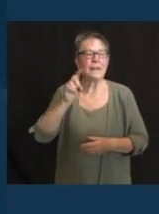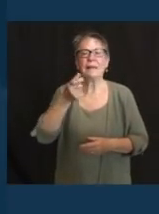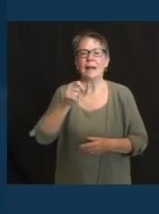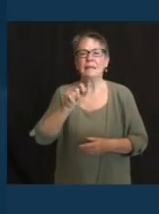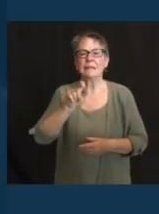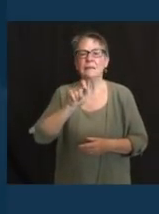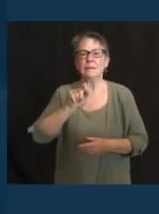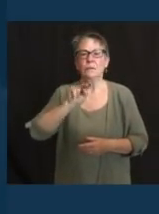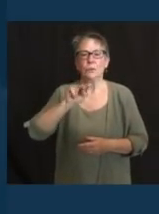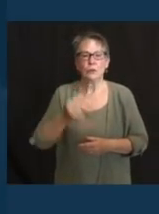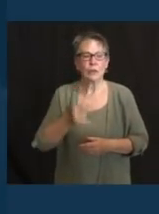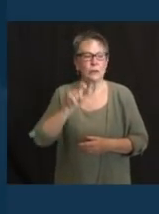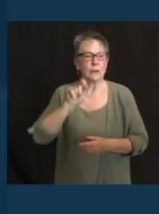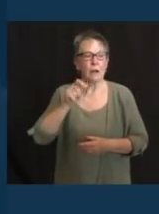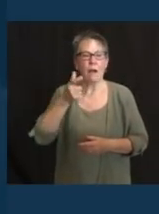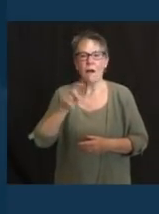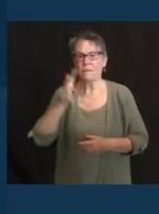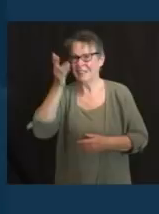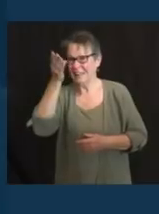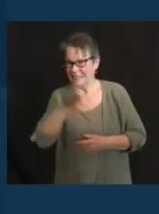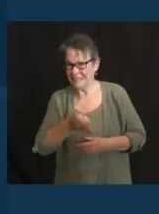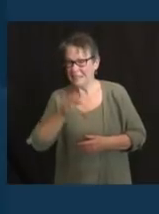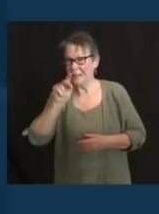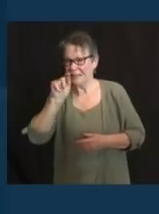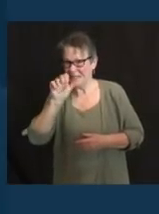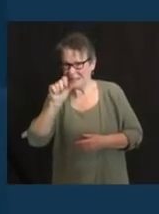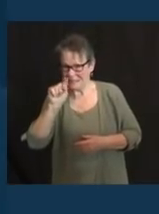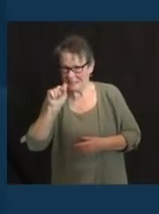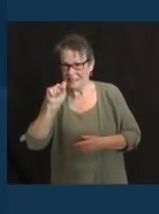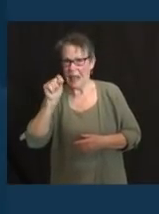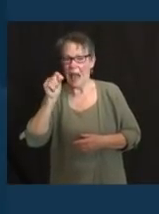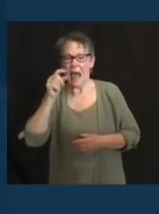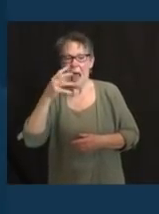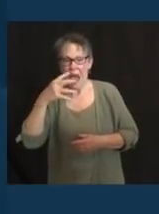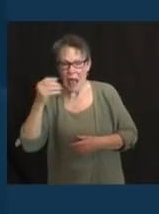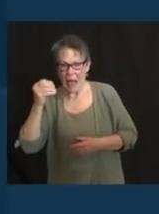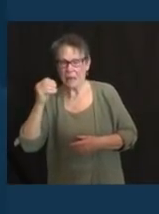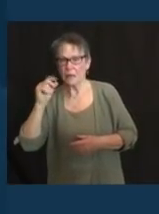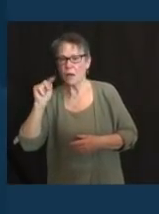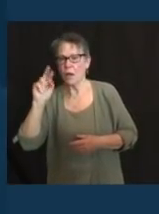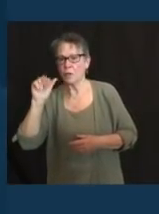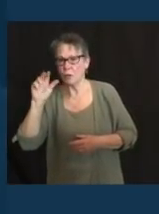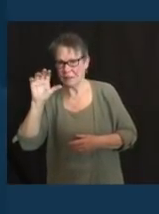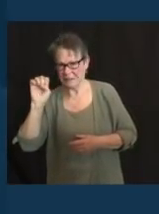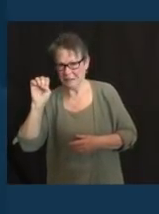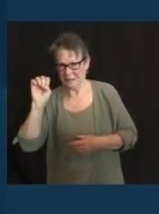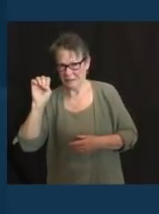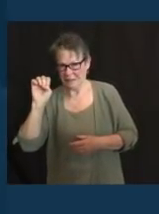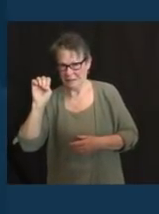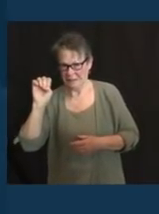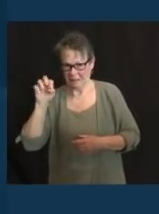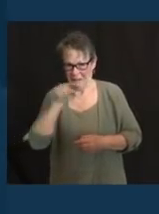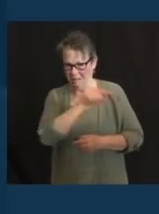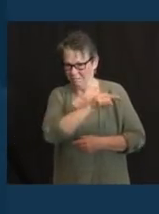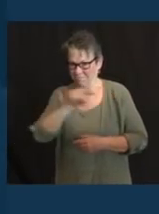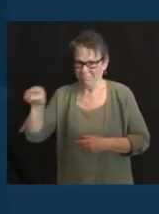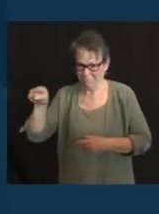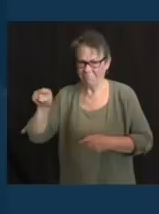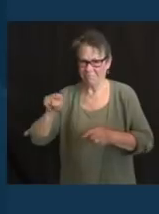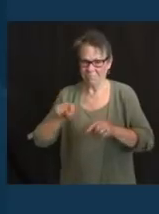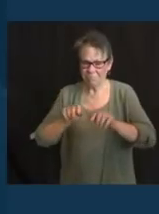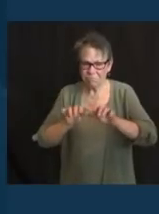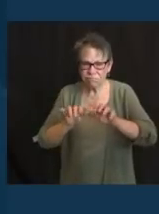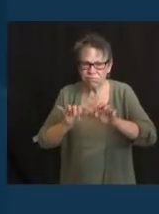covid19.nj.gov/test-and-trace. I encourage you to visit and learn more about our plans for making sure every new case of COVID-19 is